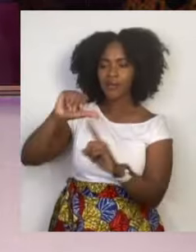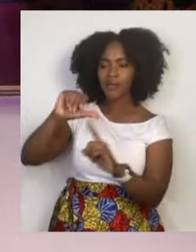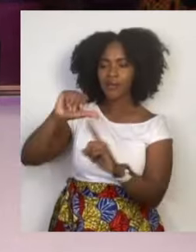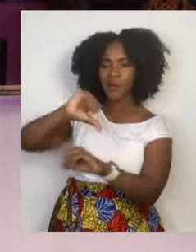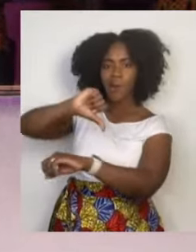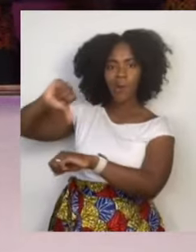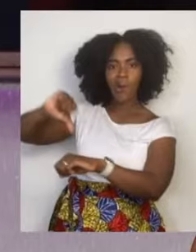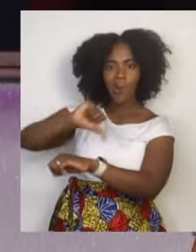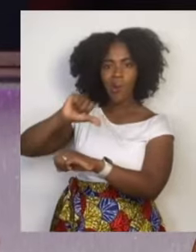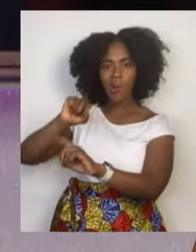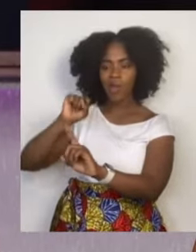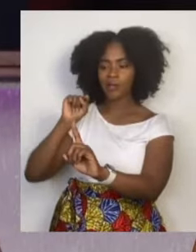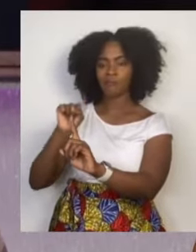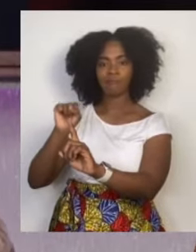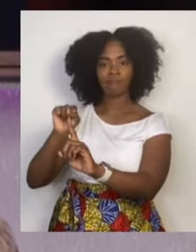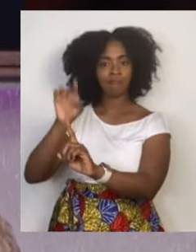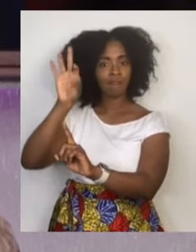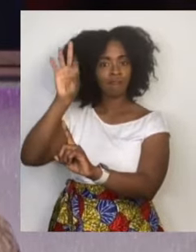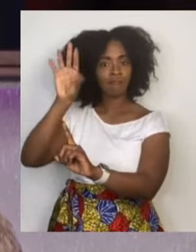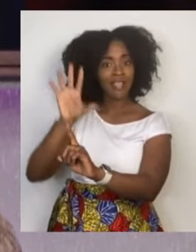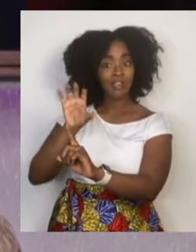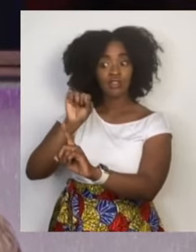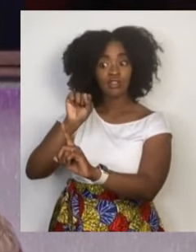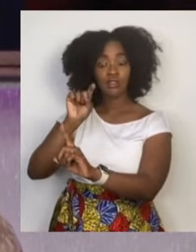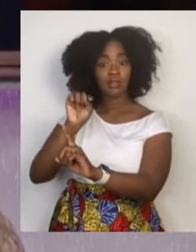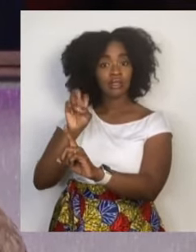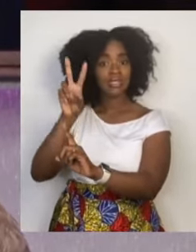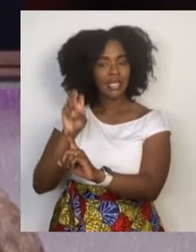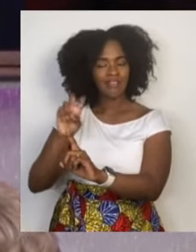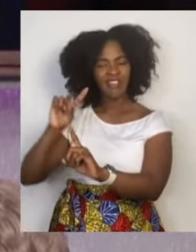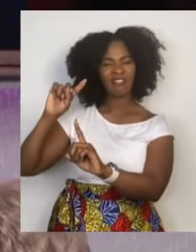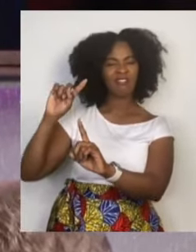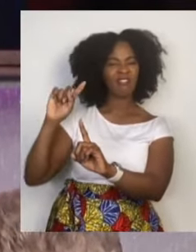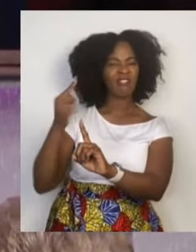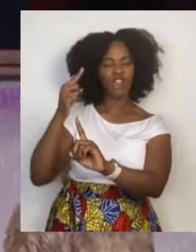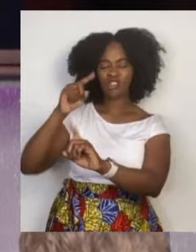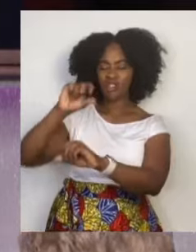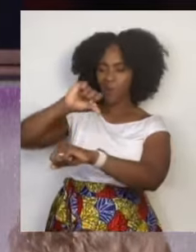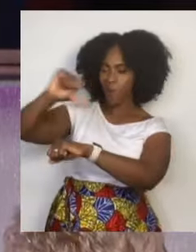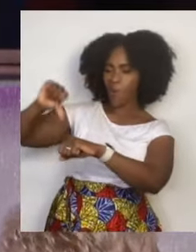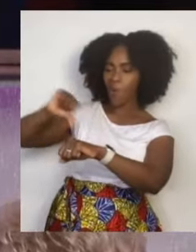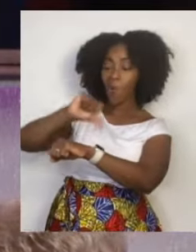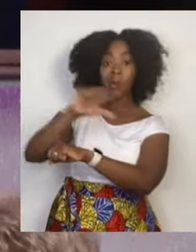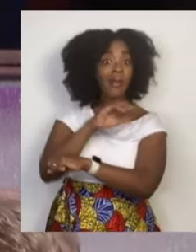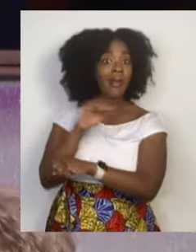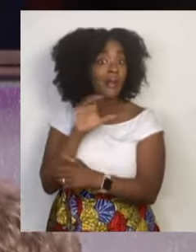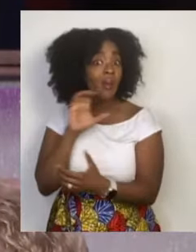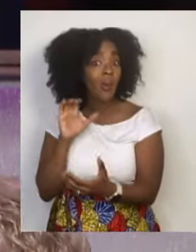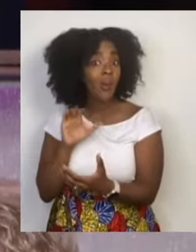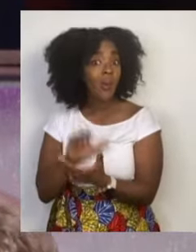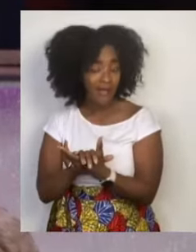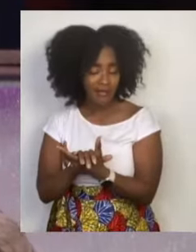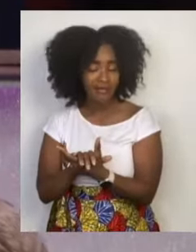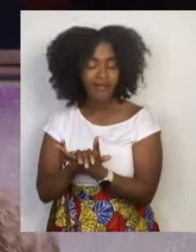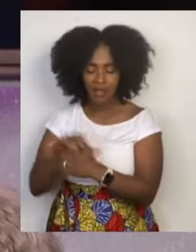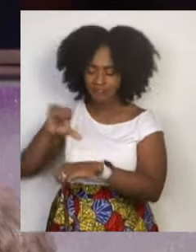Hallelujah. And I'm going to anoint your wife, and I'm going to anoint your hands as I anoint your hands.